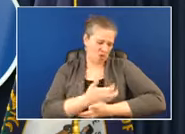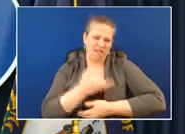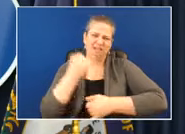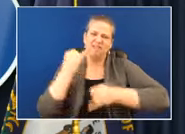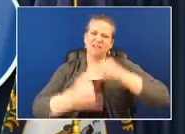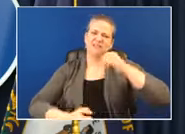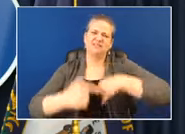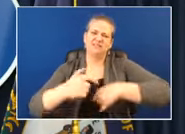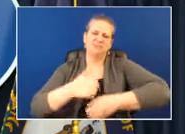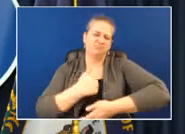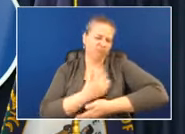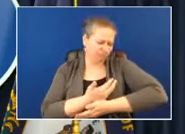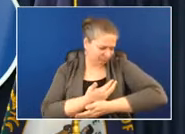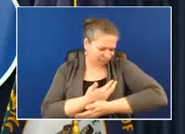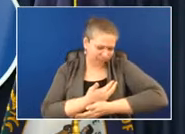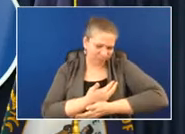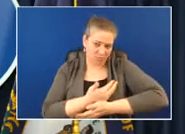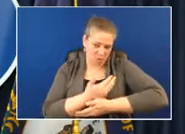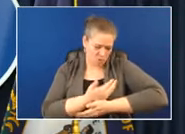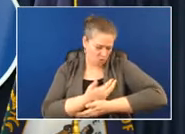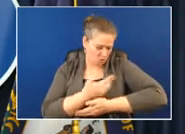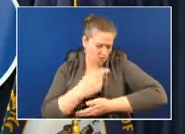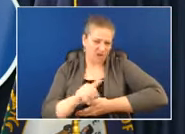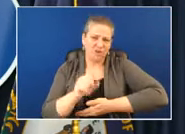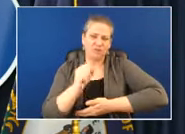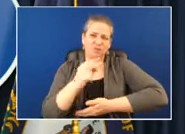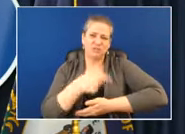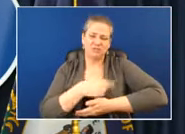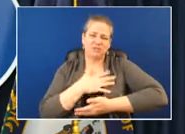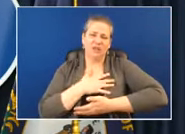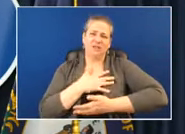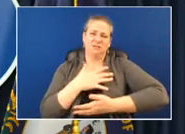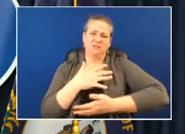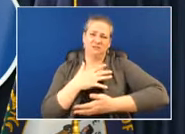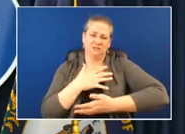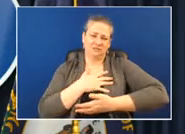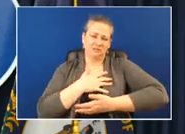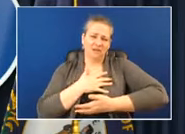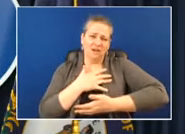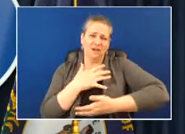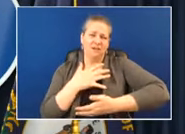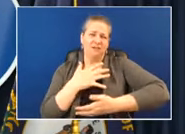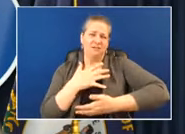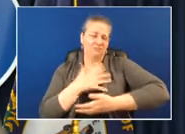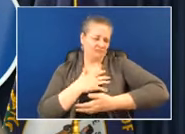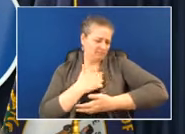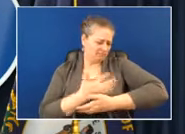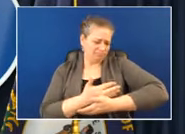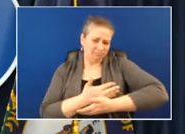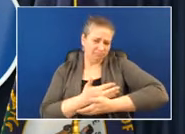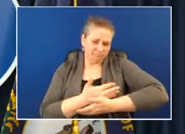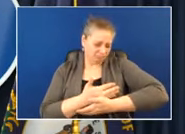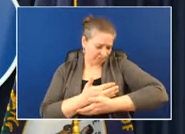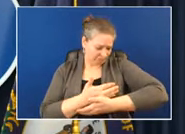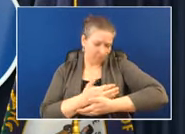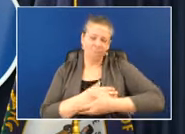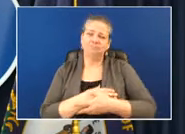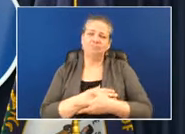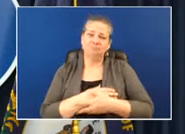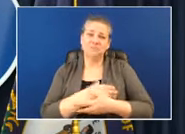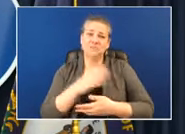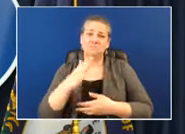she struggled to take her last breath. 2 years ago today, I held my